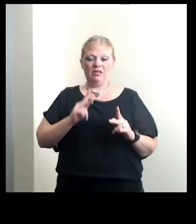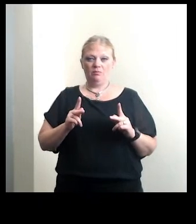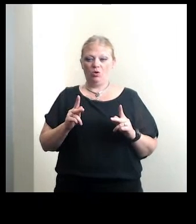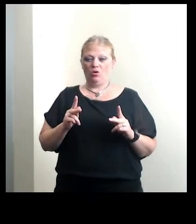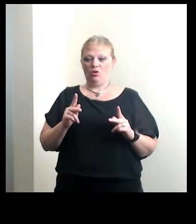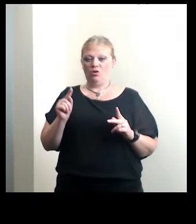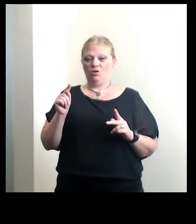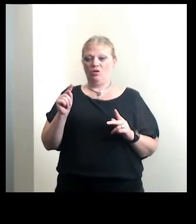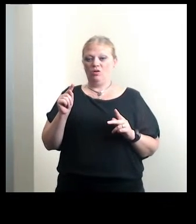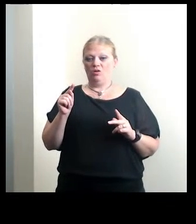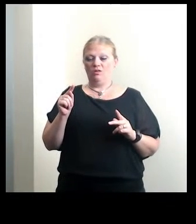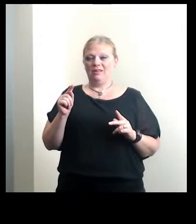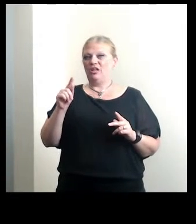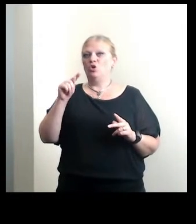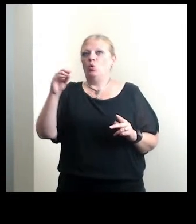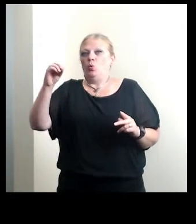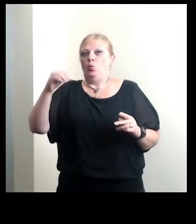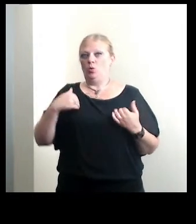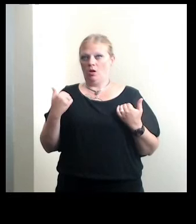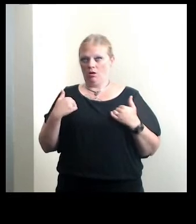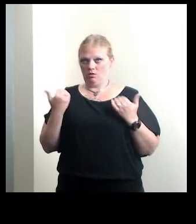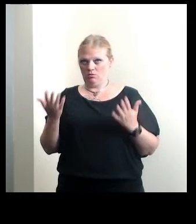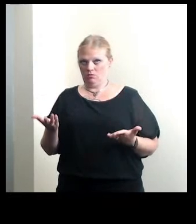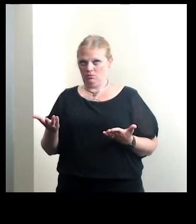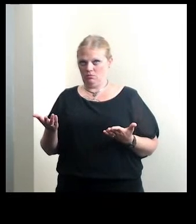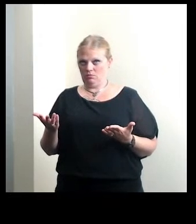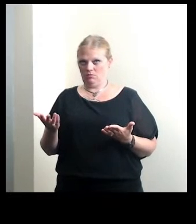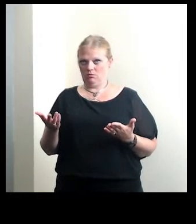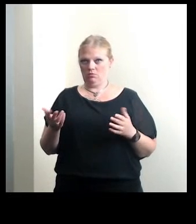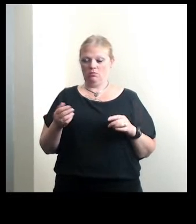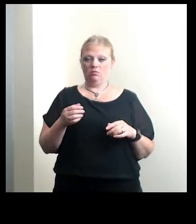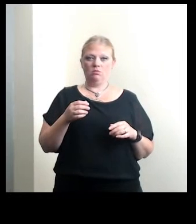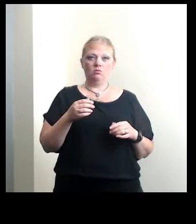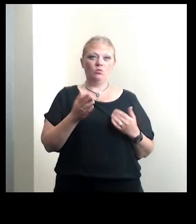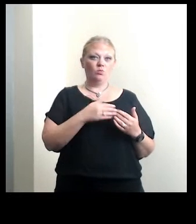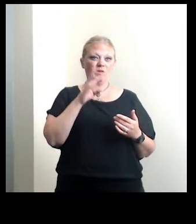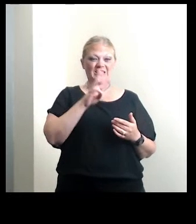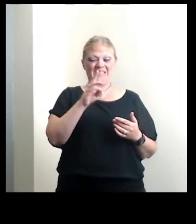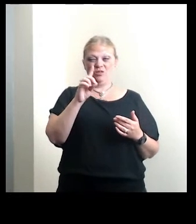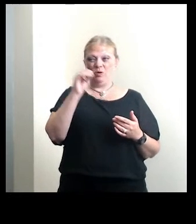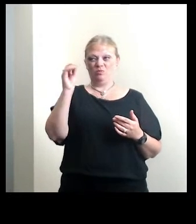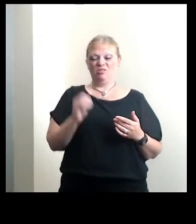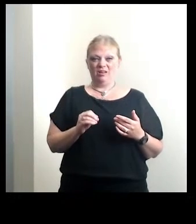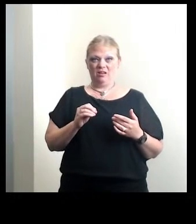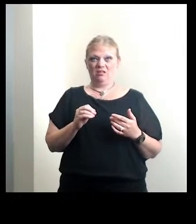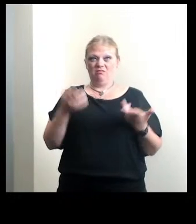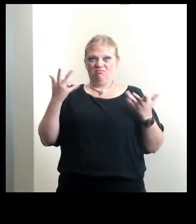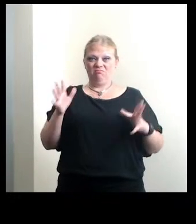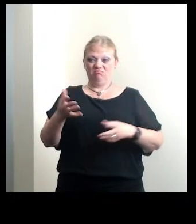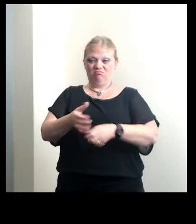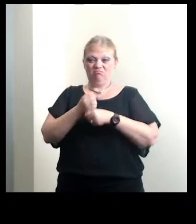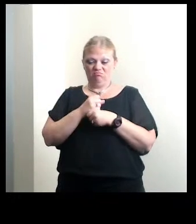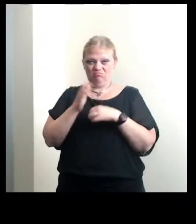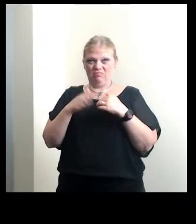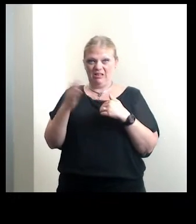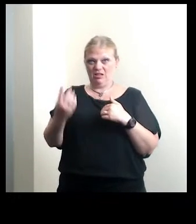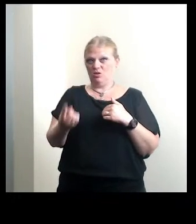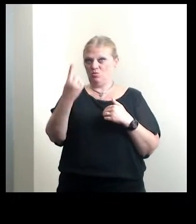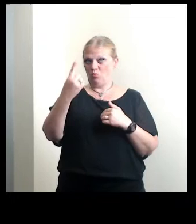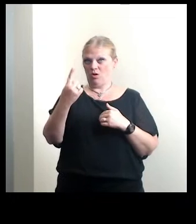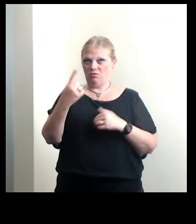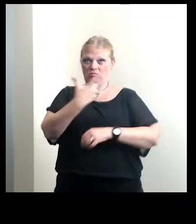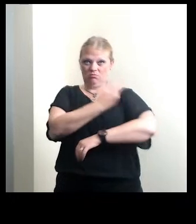be vaccinated. So, but looking as a population, almost 61% of Erie County residents have received at least one dose